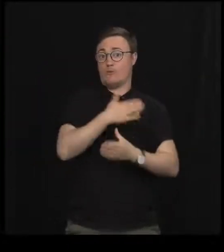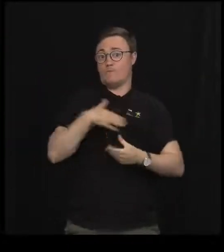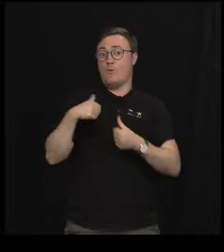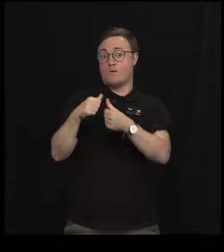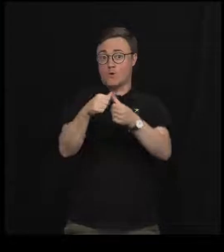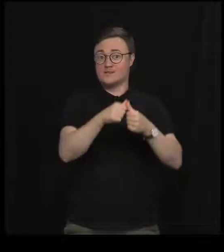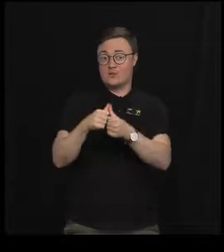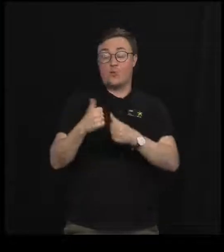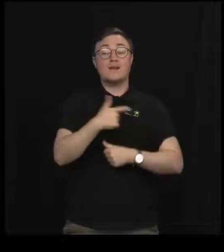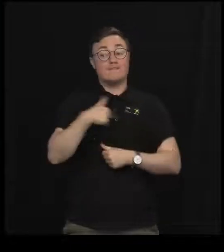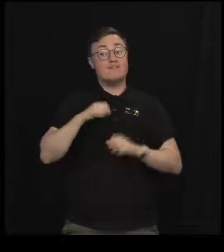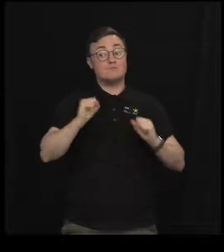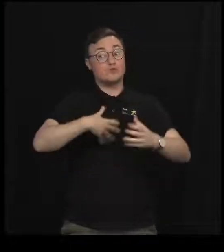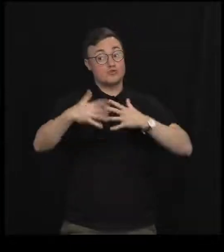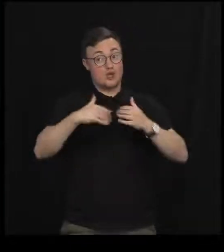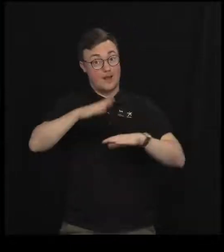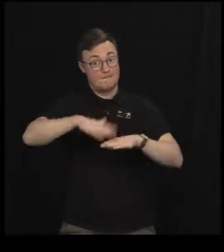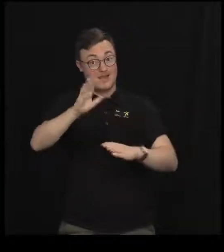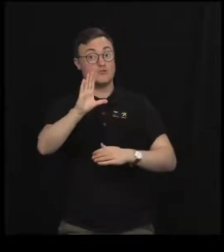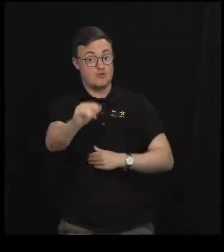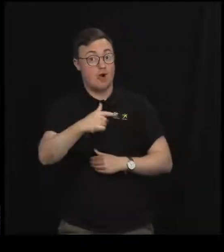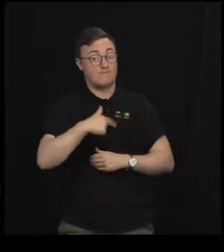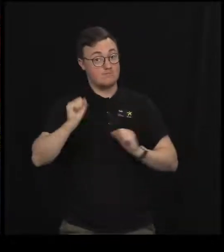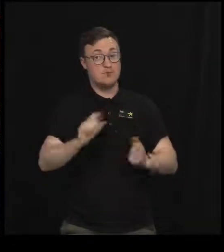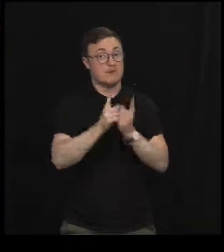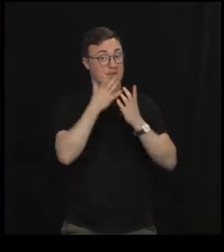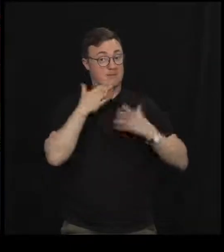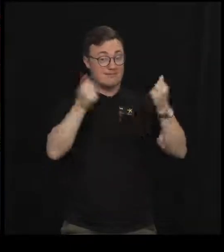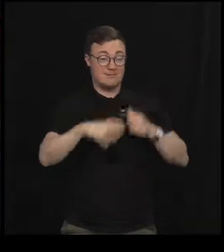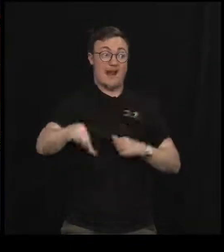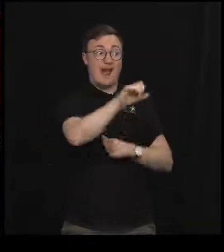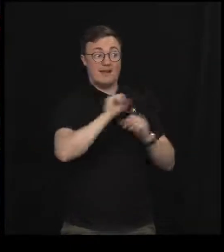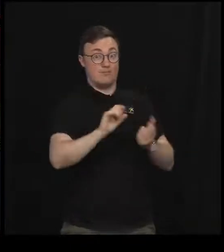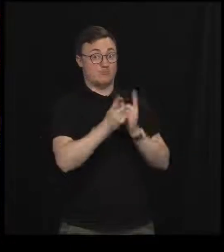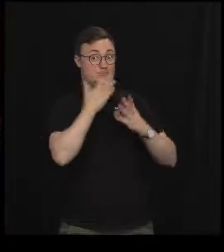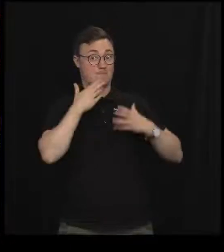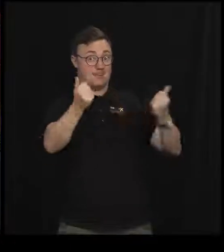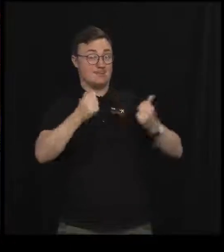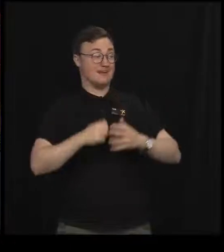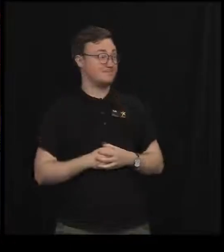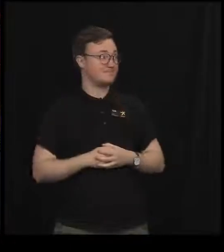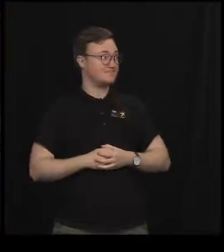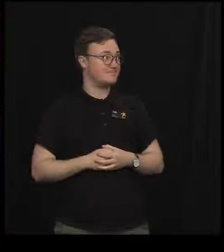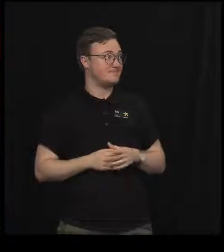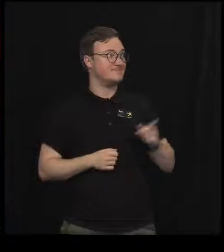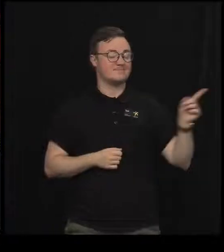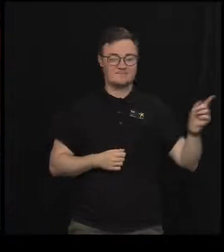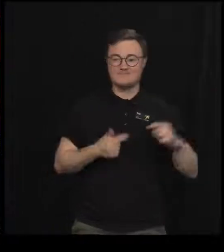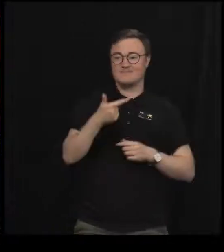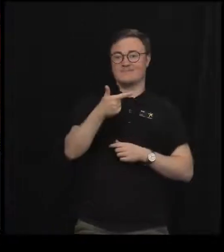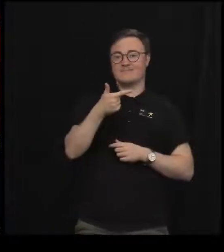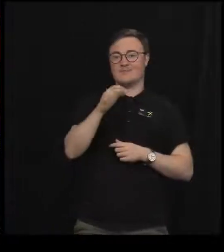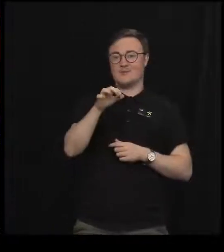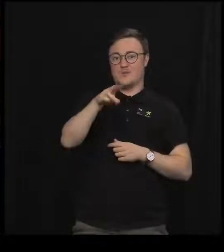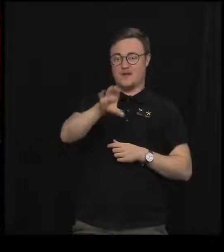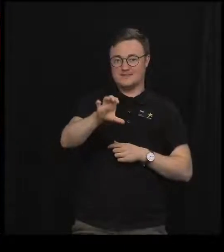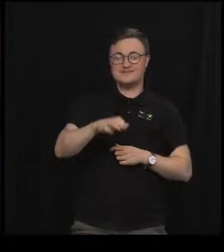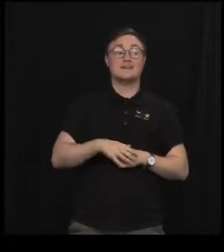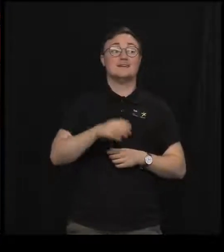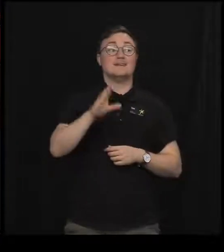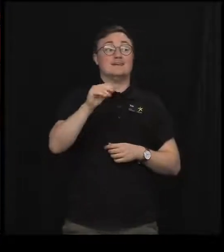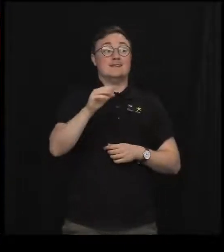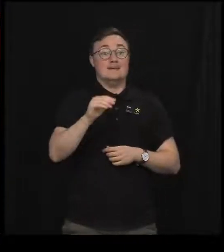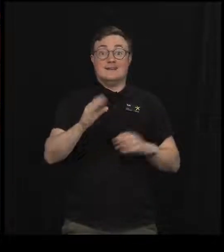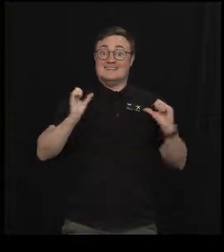do more. We can do better, but we have to do better, all of us. Brilliant. Thomas? So I'm, of course, by the nature of my job, I'm